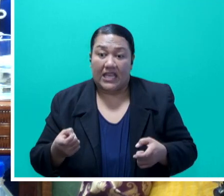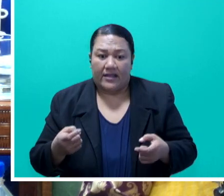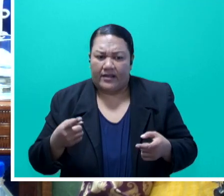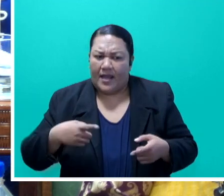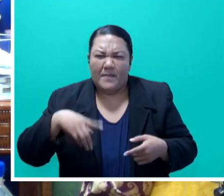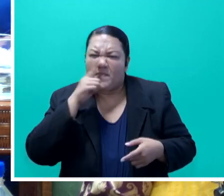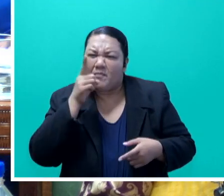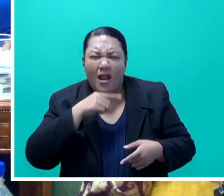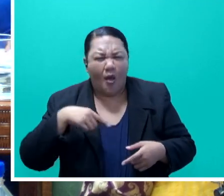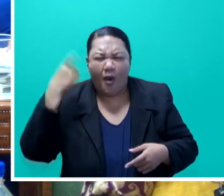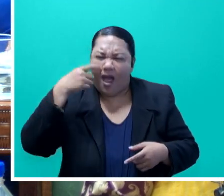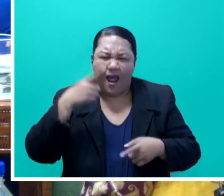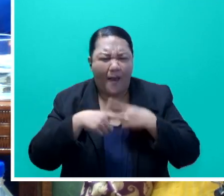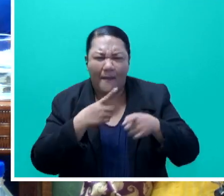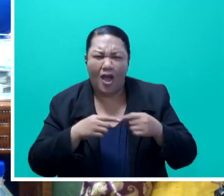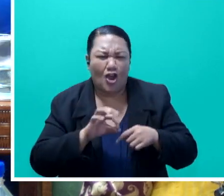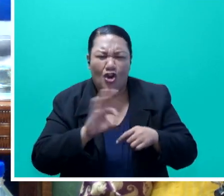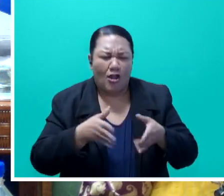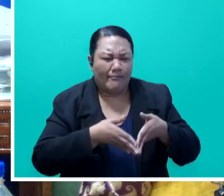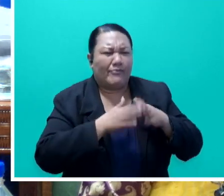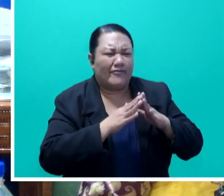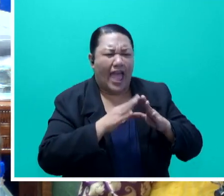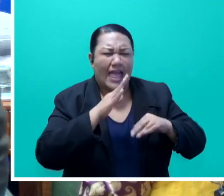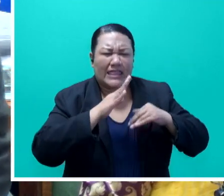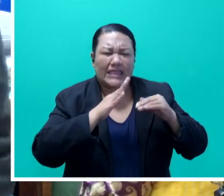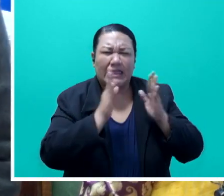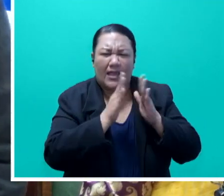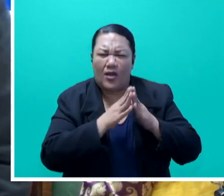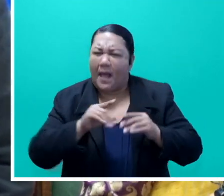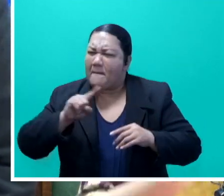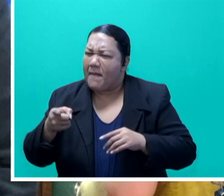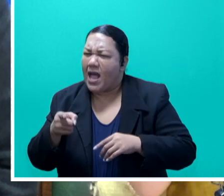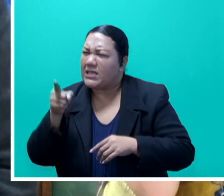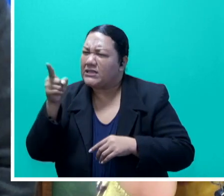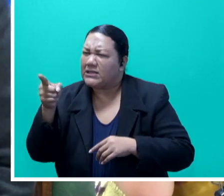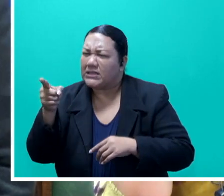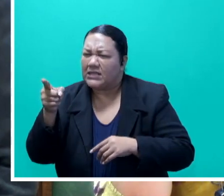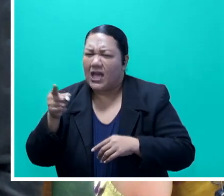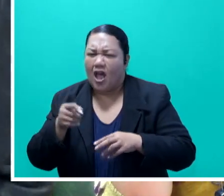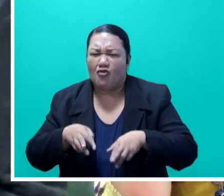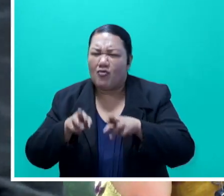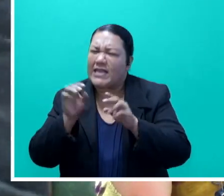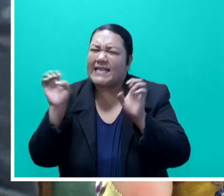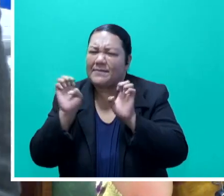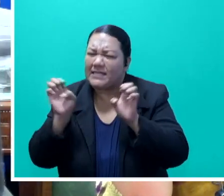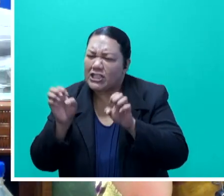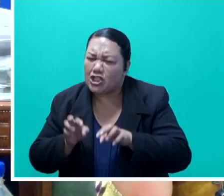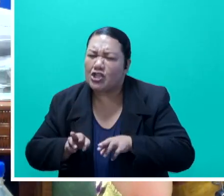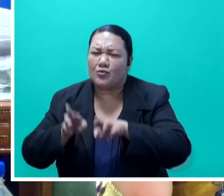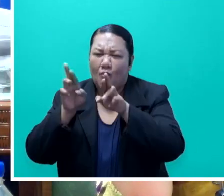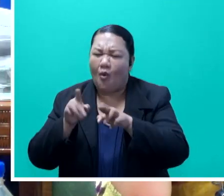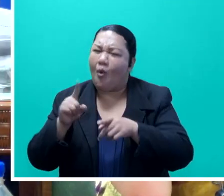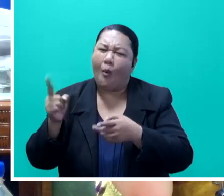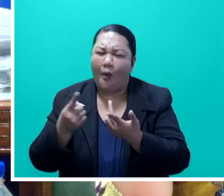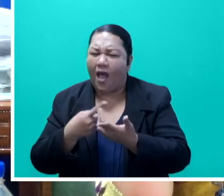make logical sense. Mr. Speaker, sir. And the other point I wish to also make, sir, is that